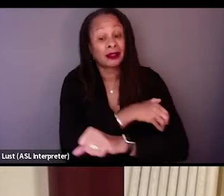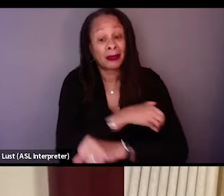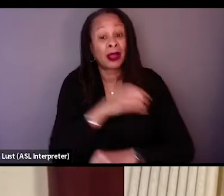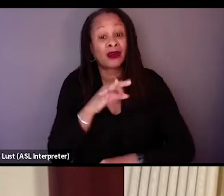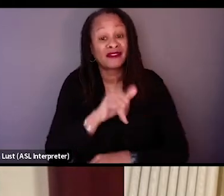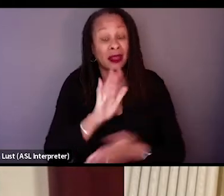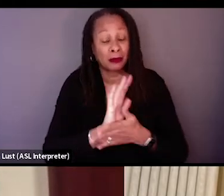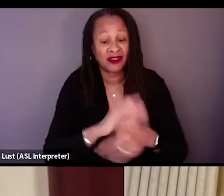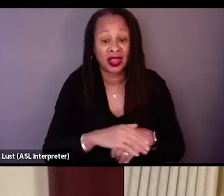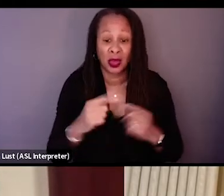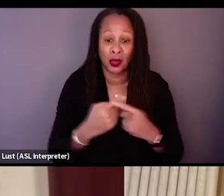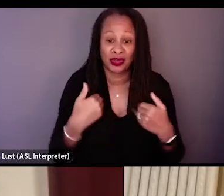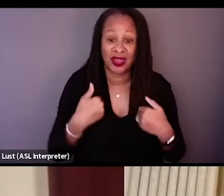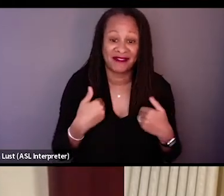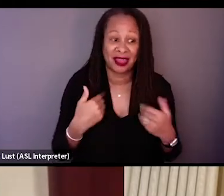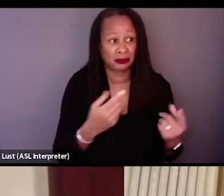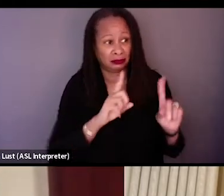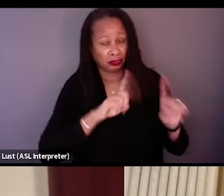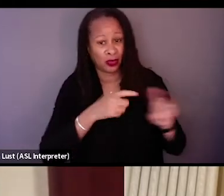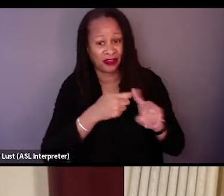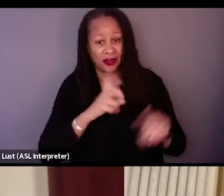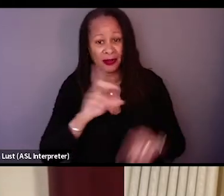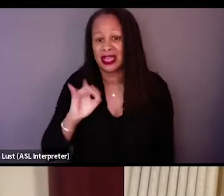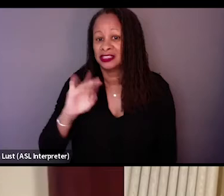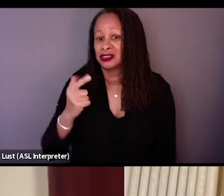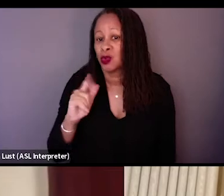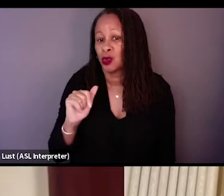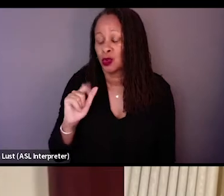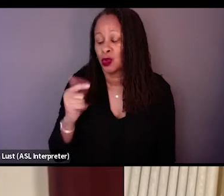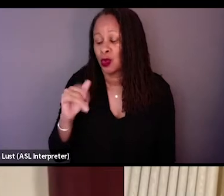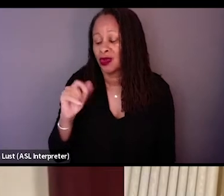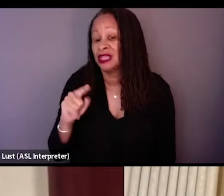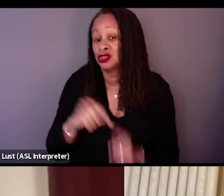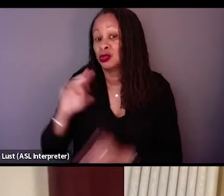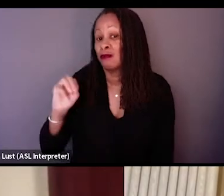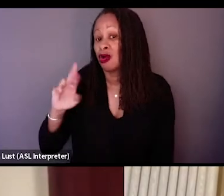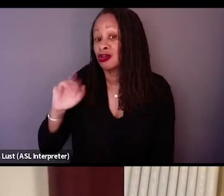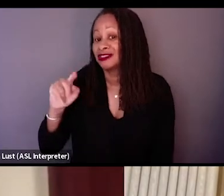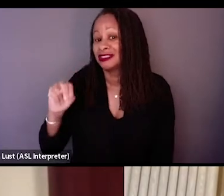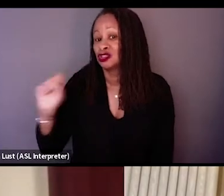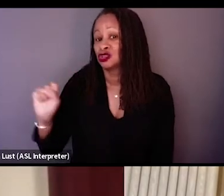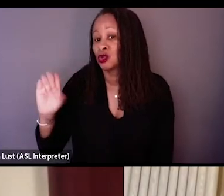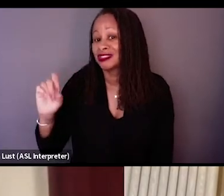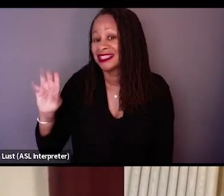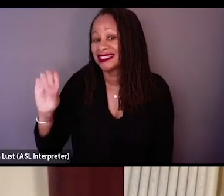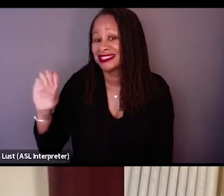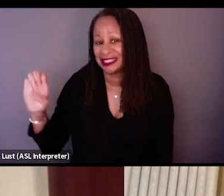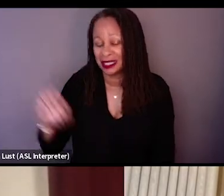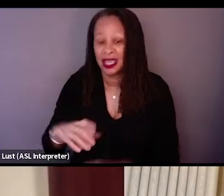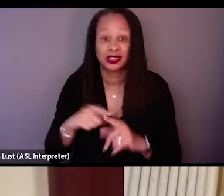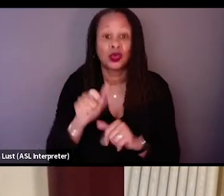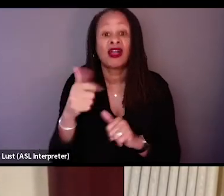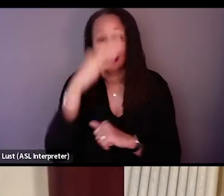movie, and when you have that going from David Gordon Green to Martin Scorsese, not to mention the black filmmakers who, you know,